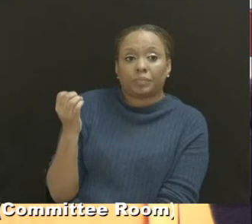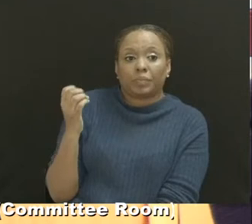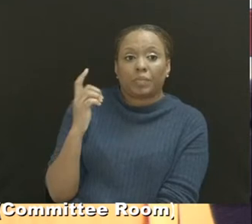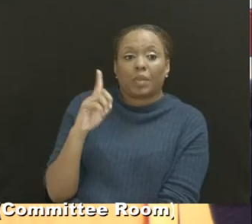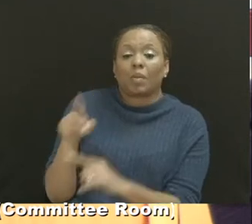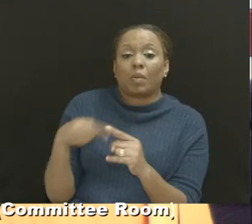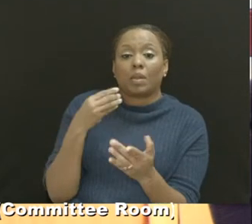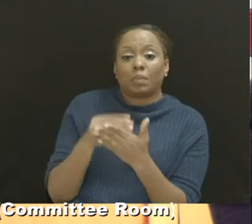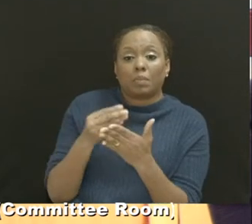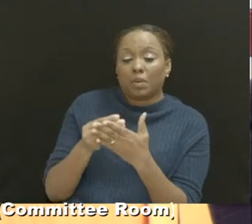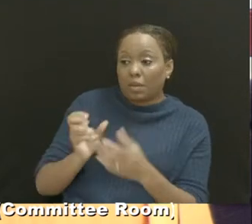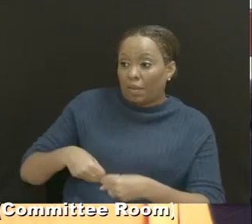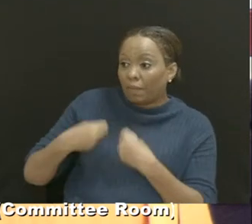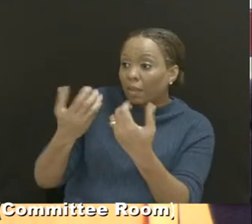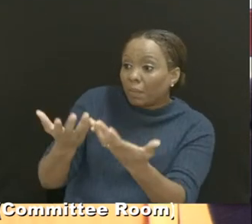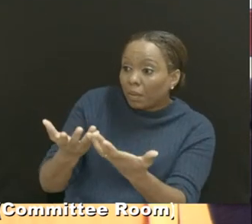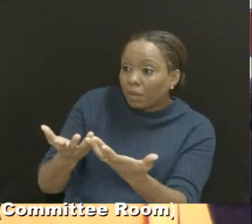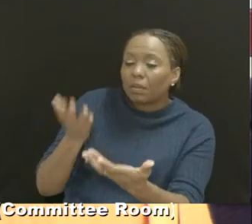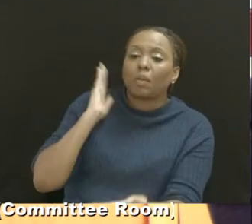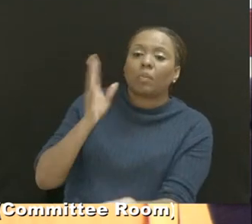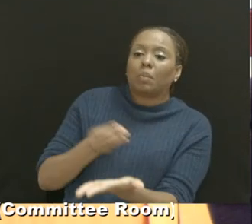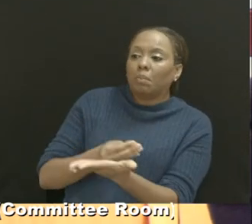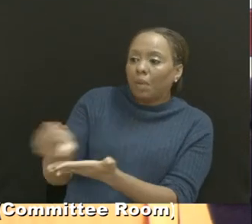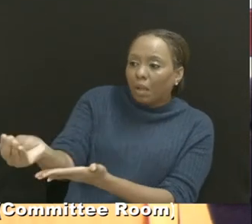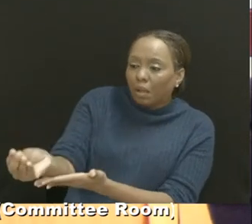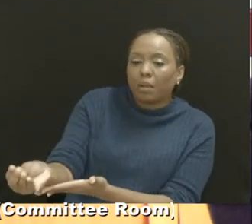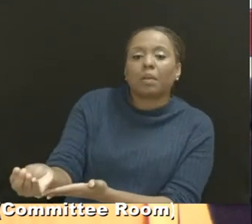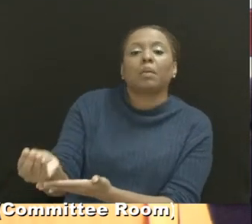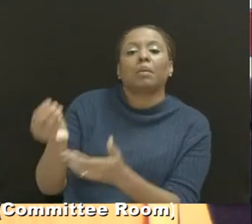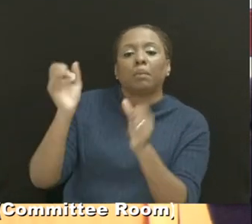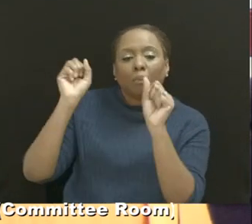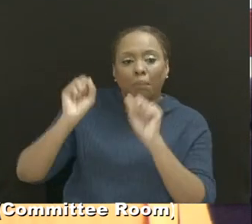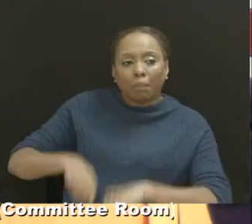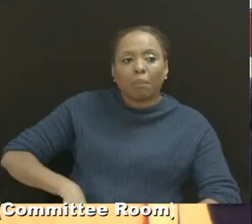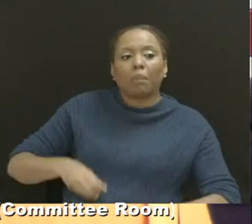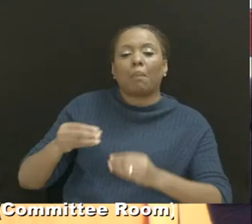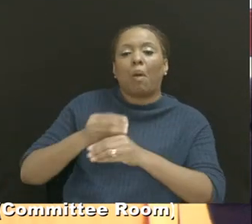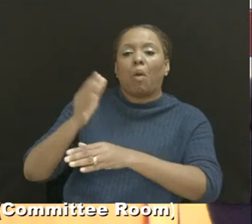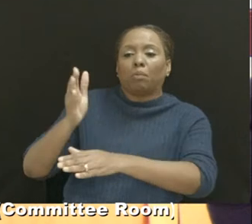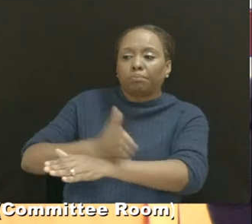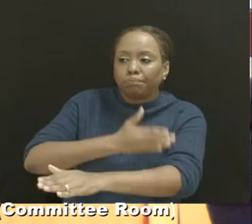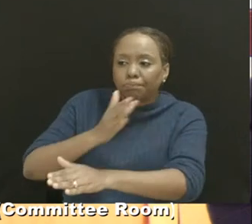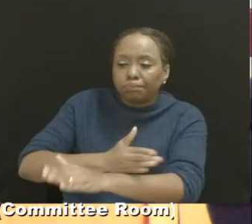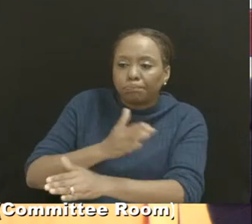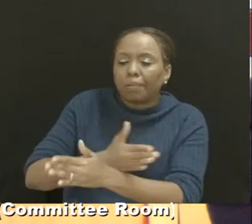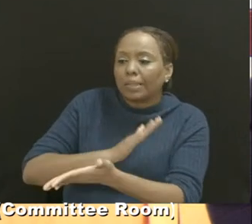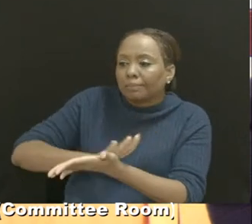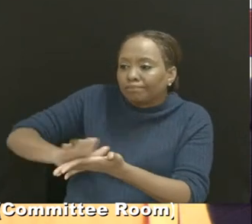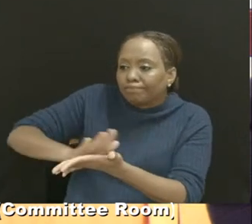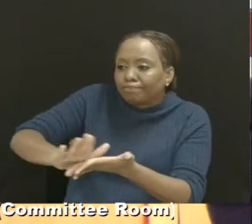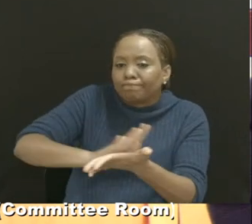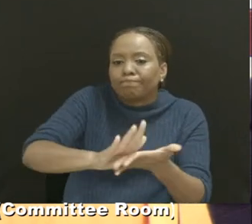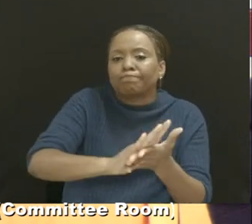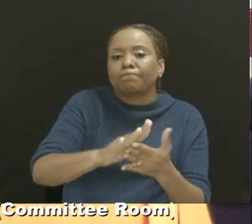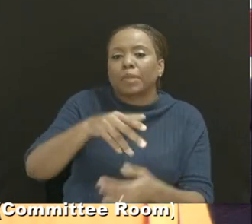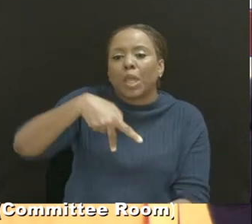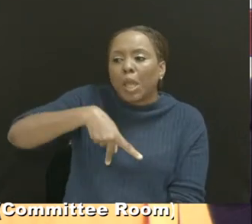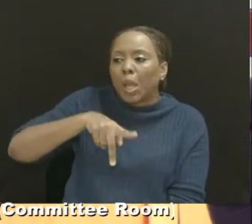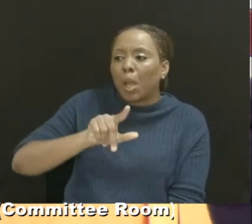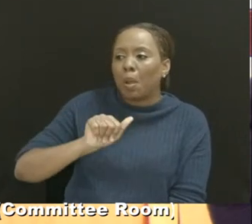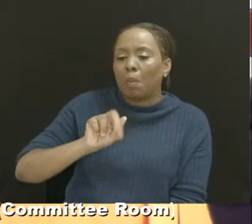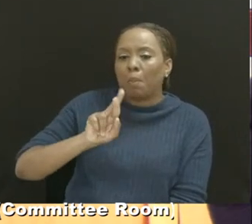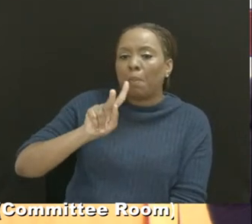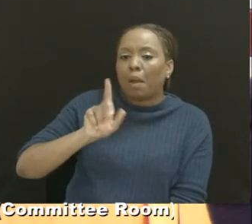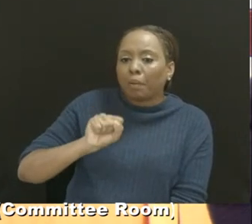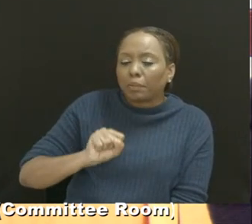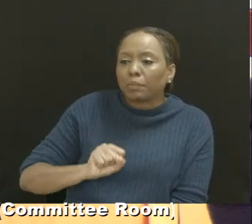funds available, that equipment will be purchased, and we should be in a better position to manage those parks consistently. Note that